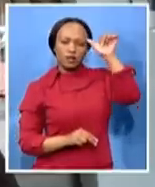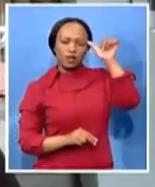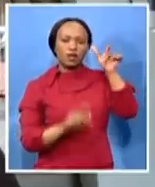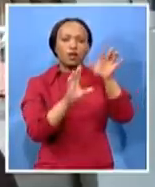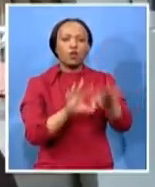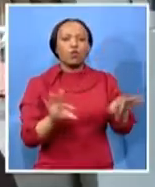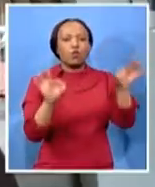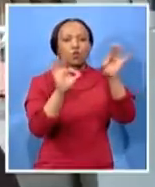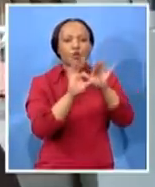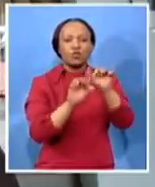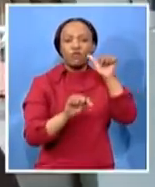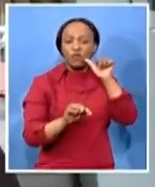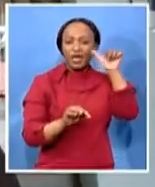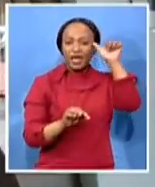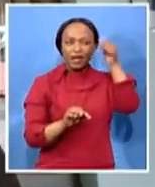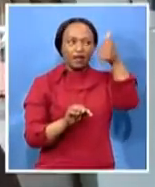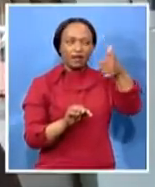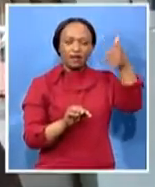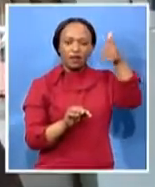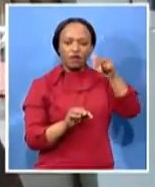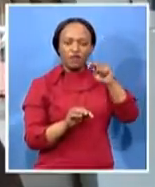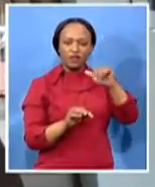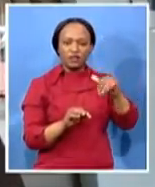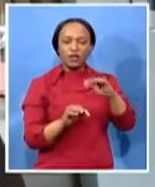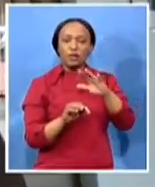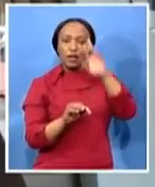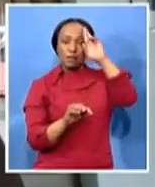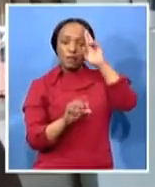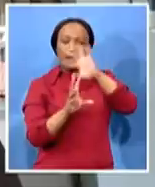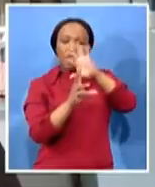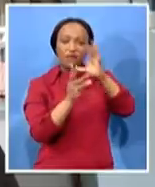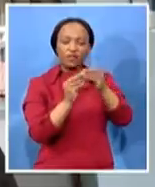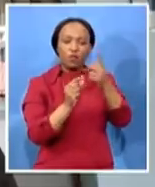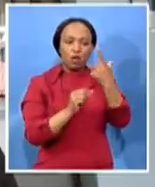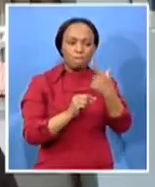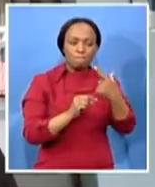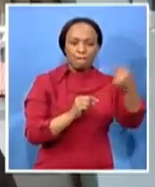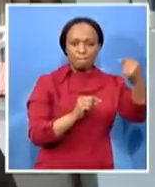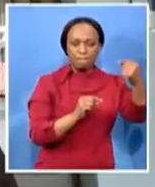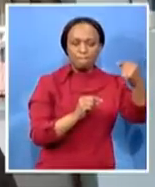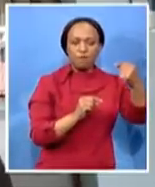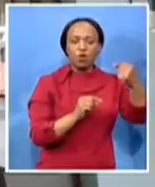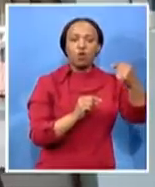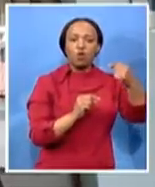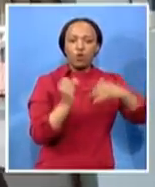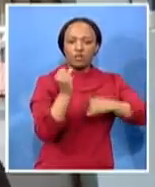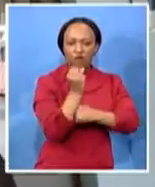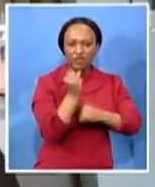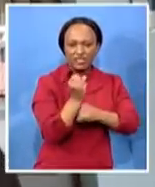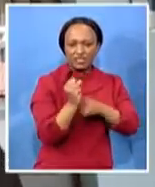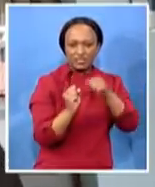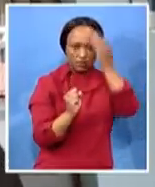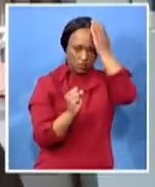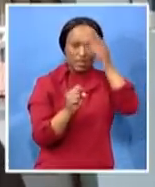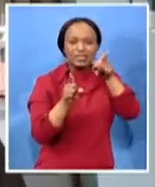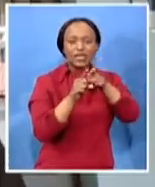what went with him prior to him assuming office, and even when he was in office, and what he's doing right